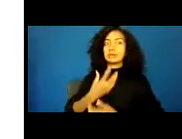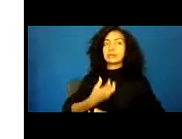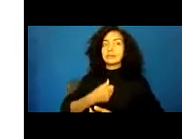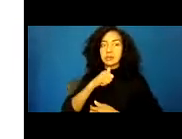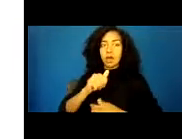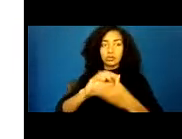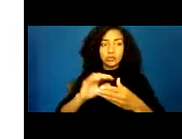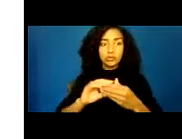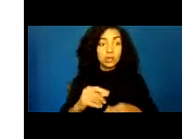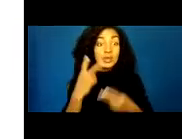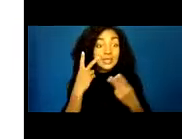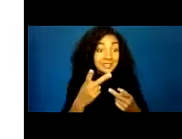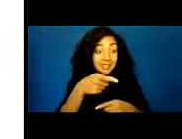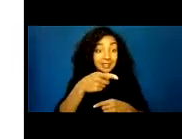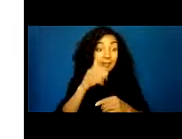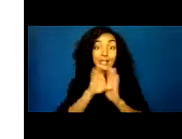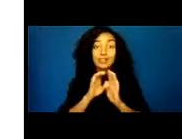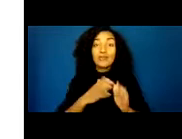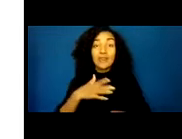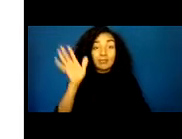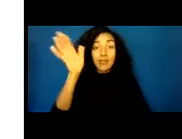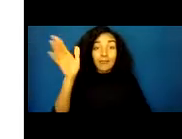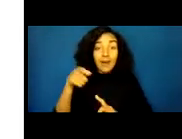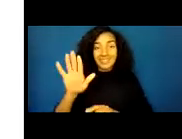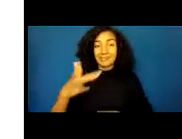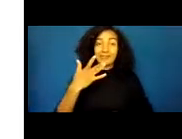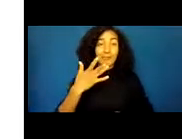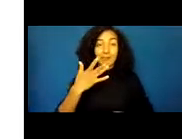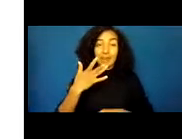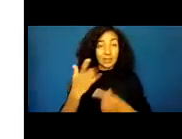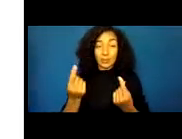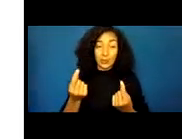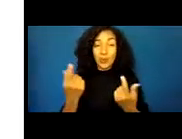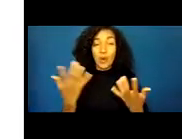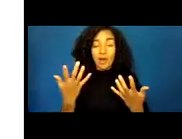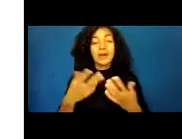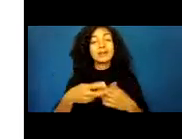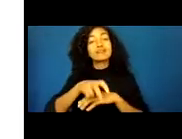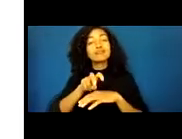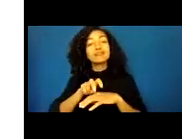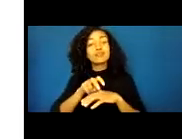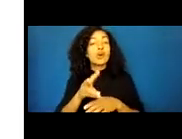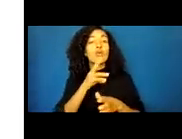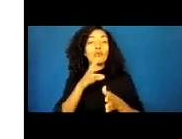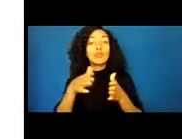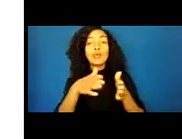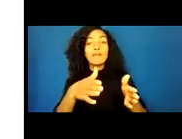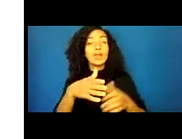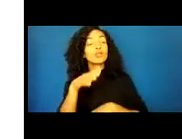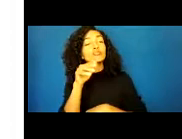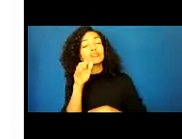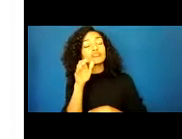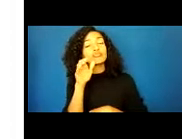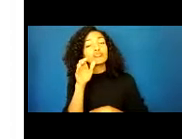favorite thing to do was just sit on the river and watch it. It was that breakup. And he would just sit there for hours and just listen to the river